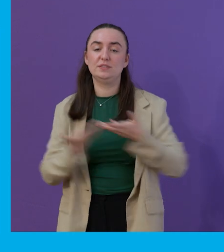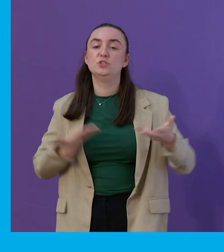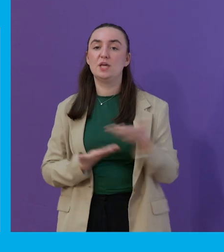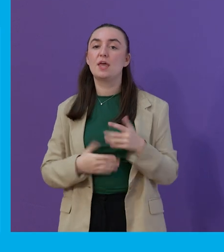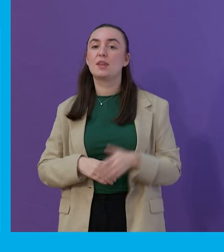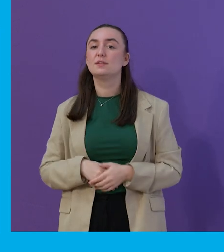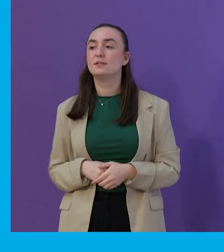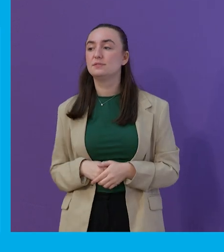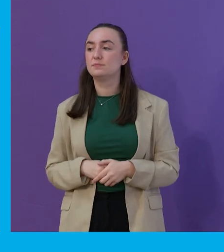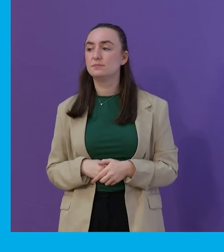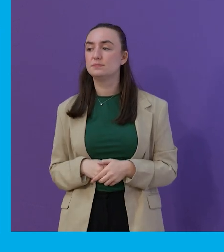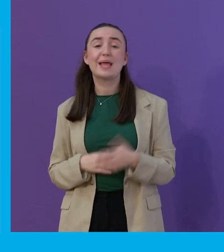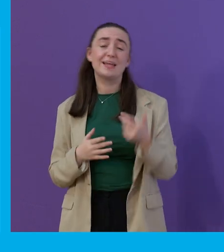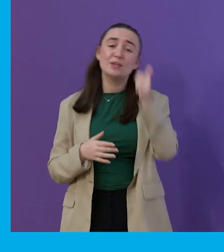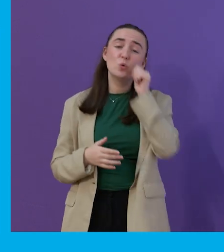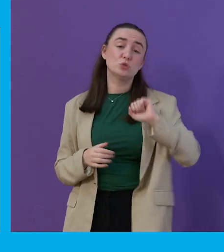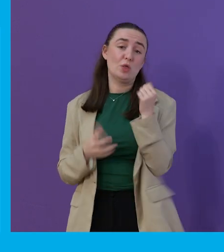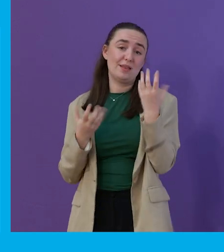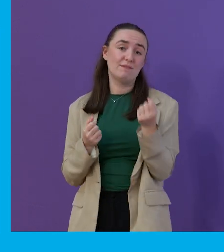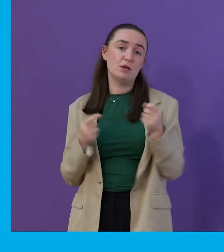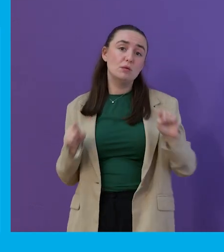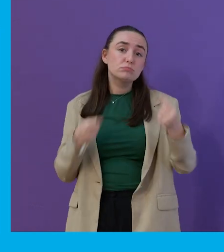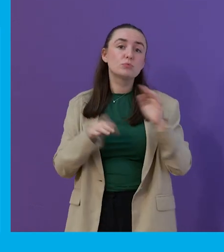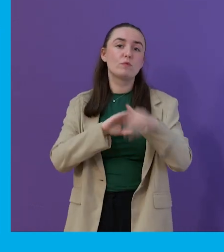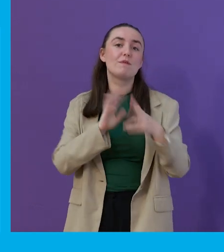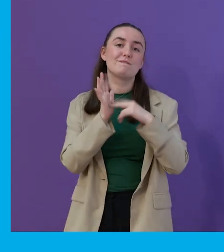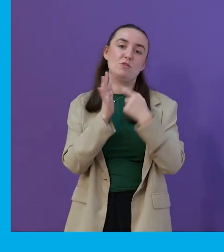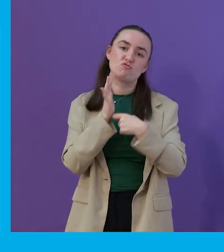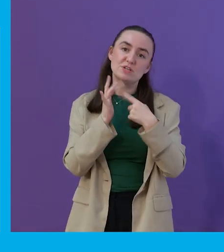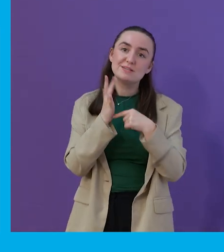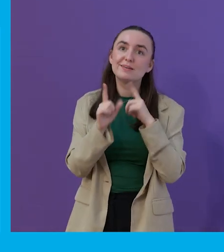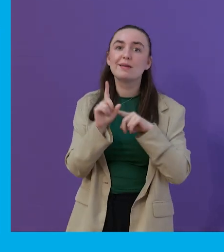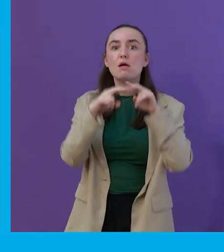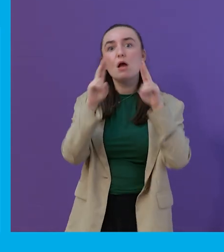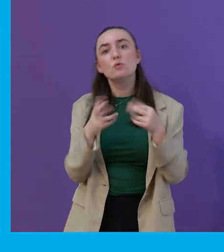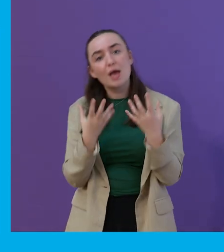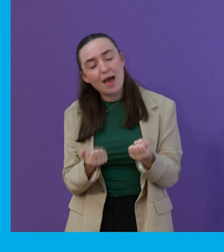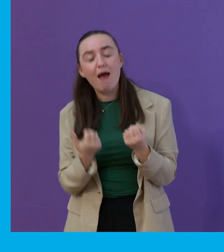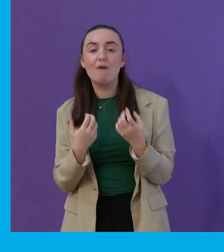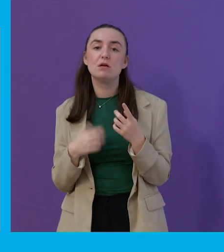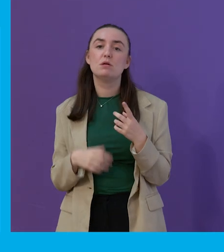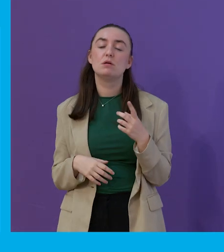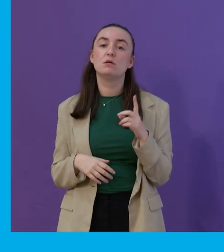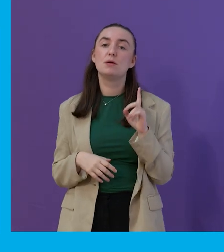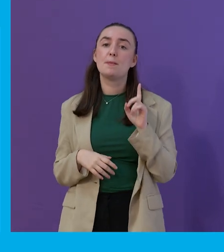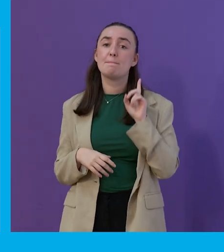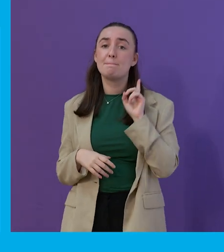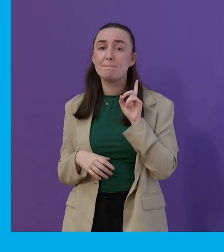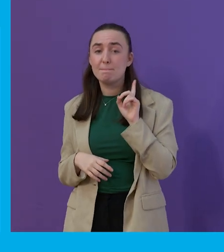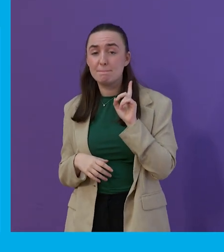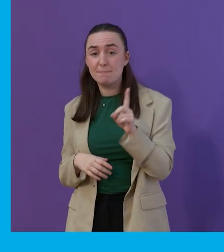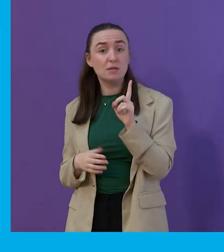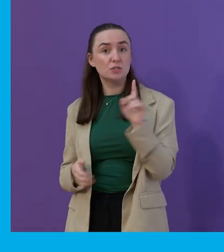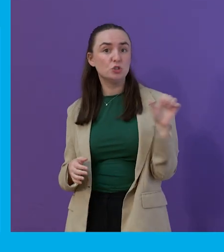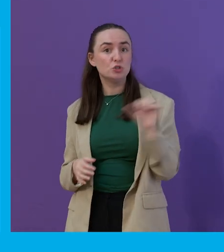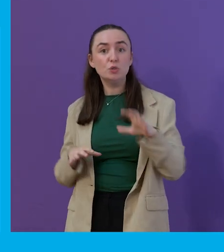challenges, et cetera, around Verity House, the governance reviews, but the fact that Scotland is willing to get into those conversations is a head start that you